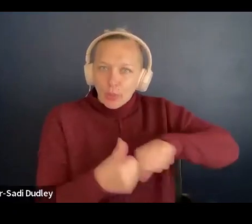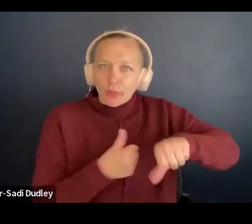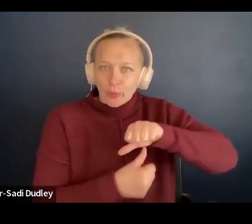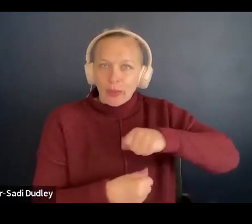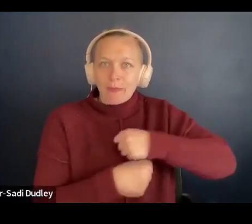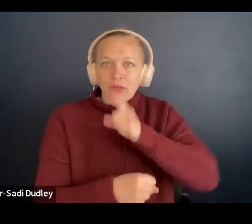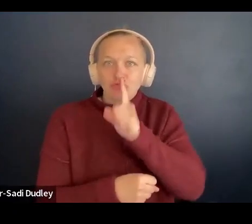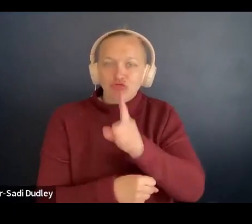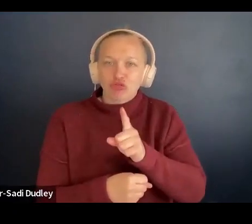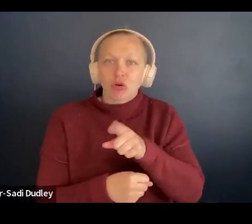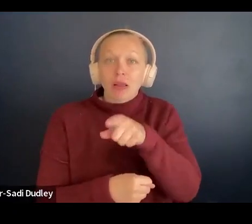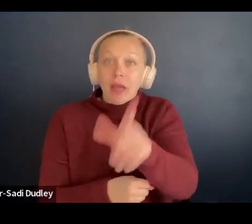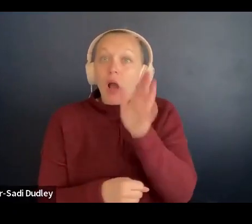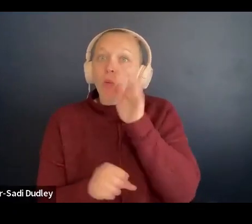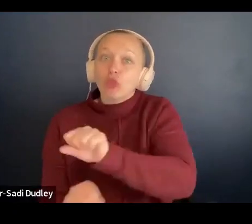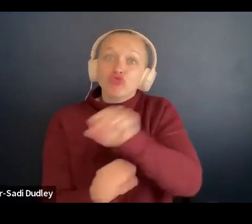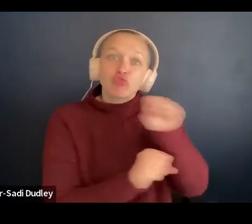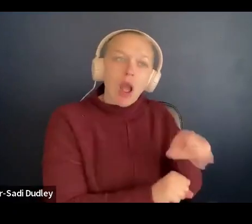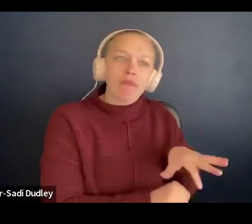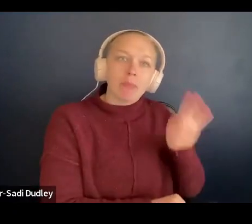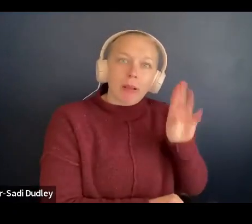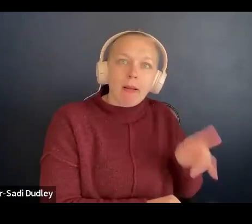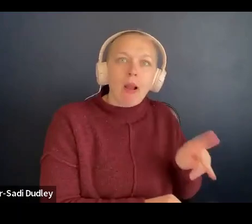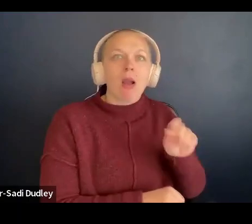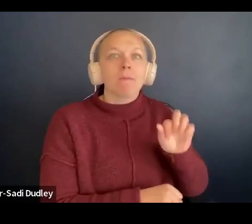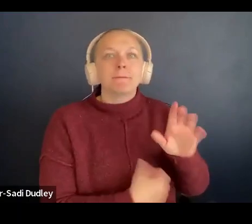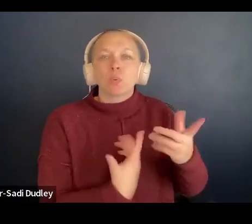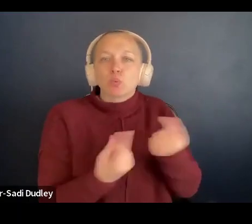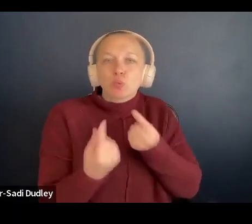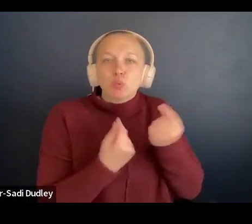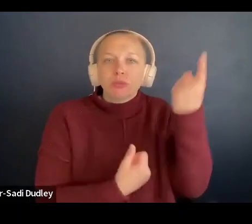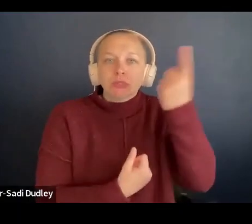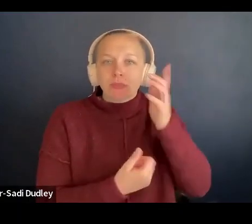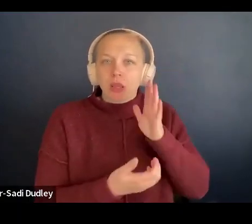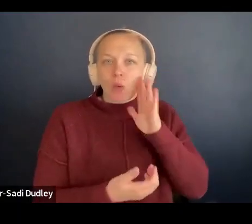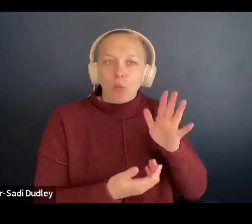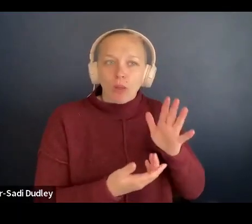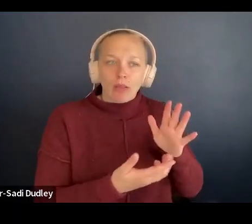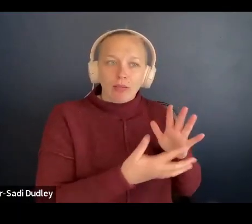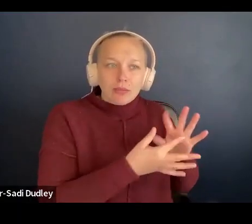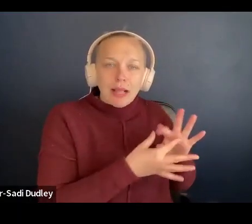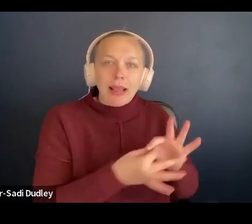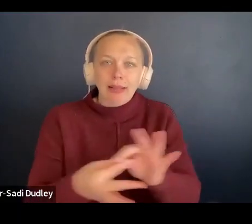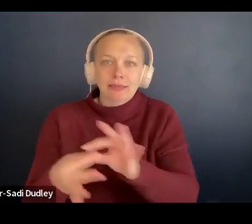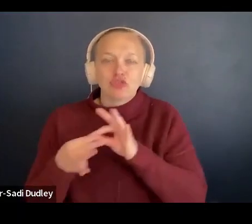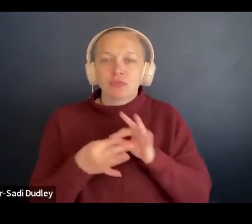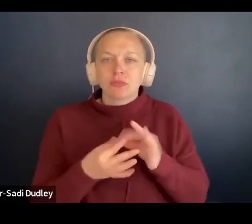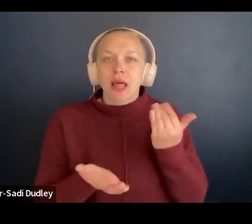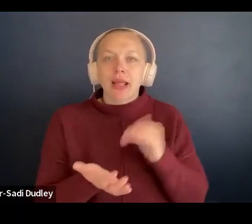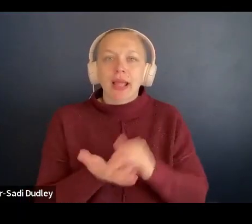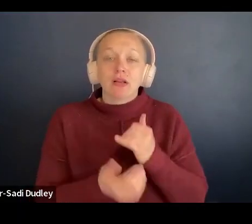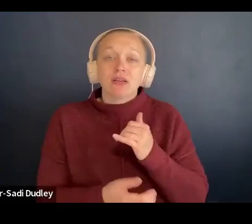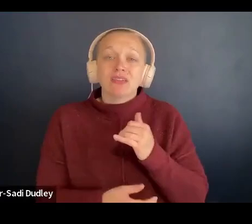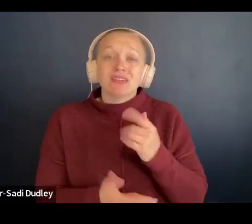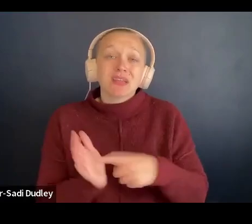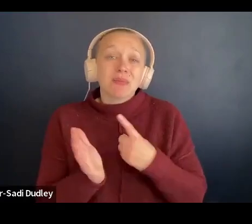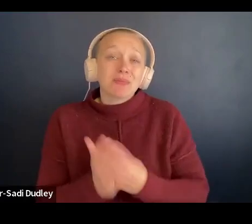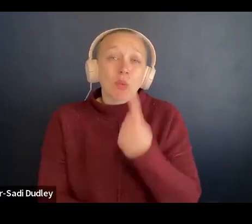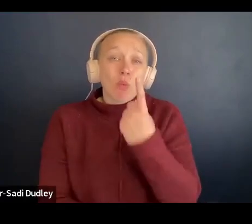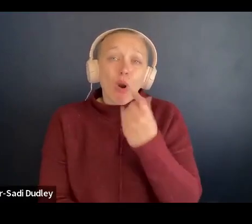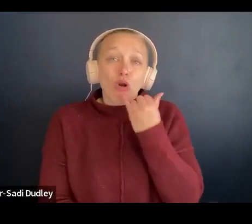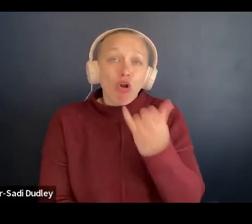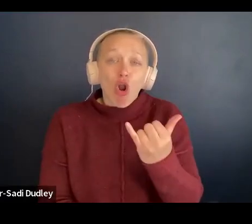somebody out there sooner rather than later. So again, don't be worried about who you necessarily pre-planned with. Just call the funeral home that's